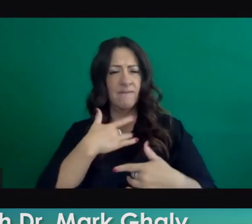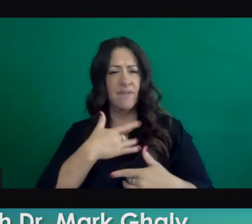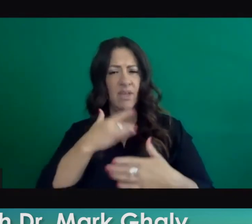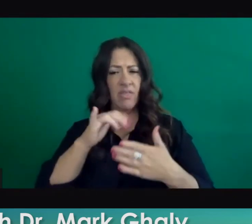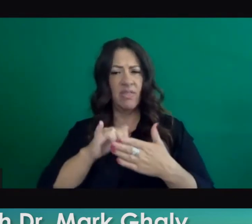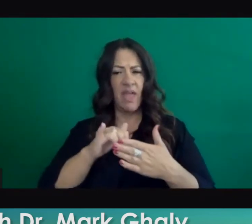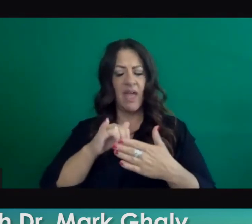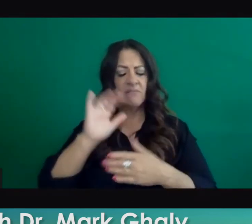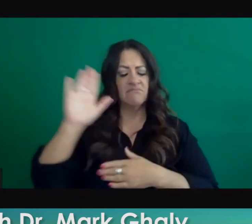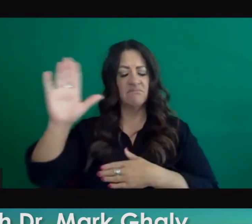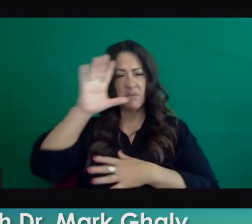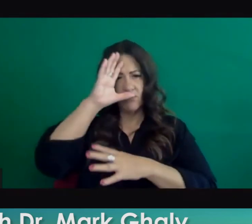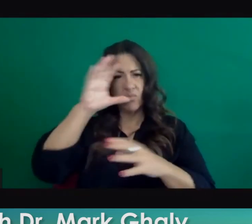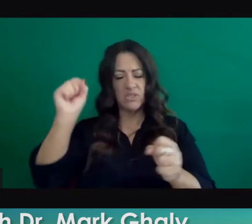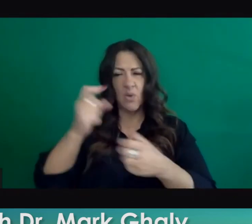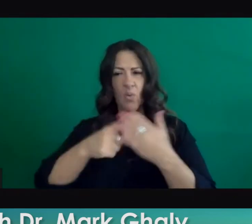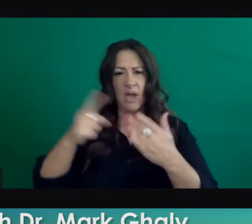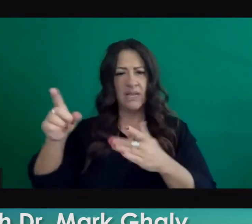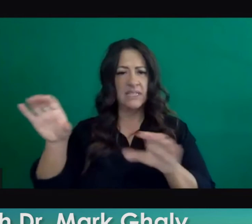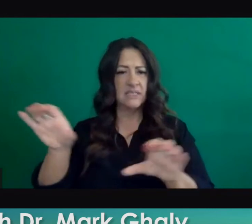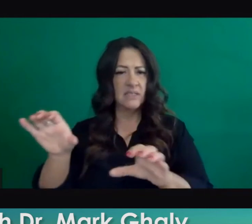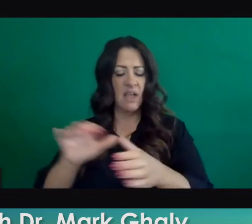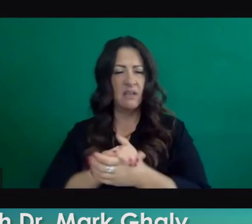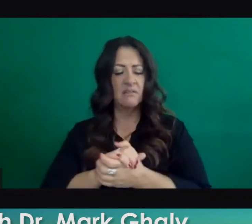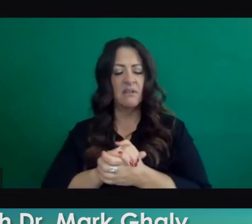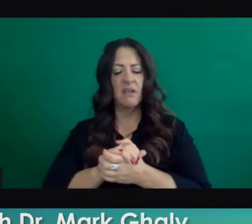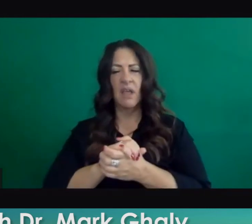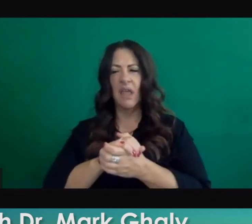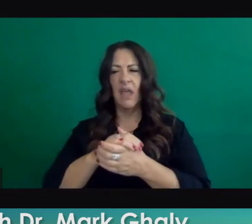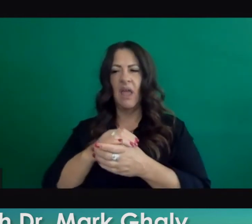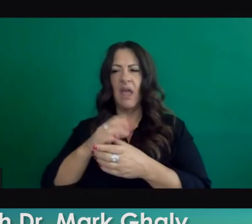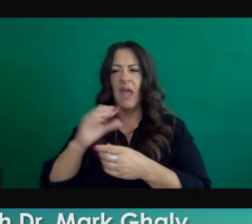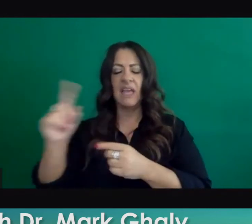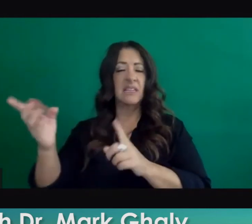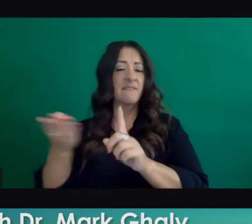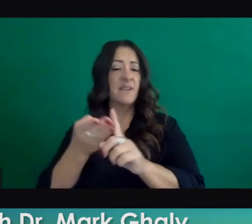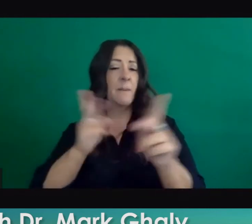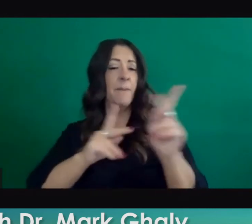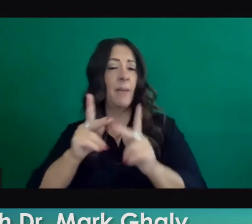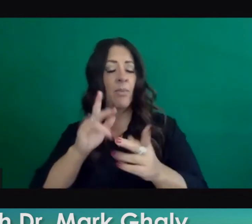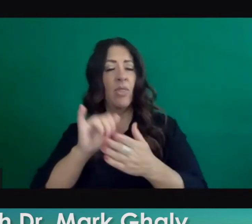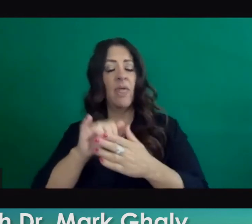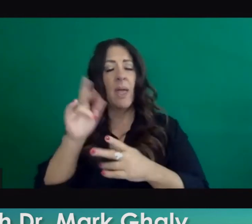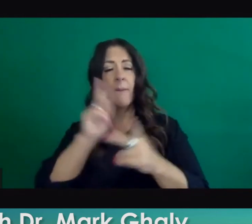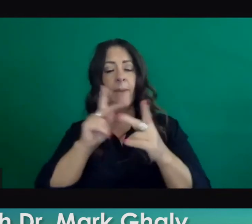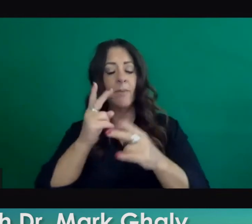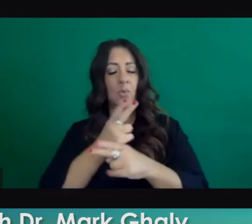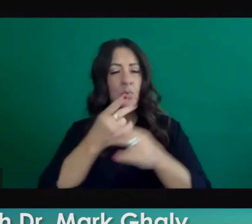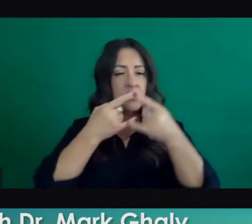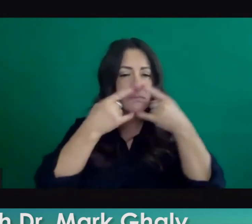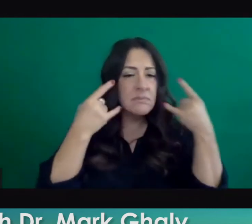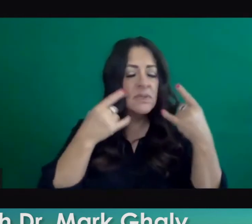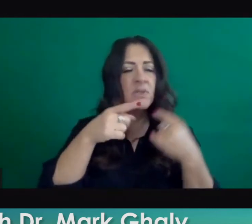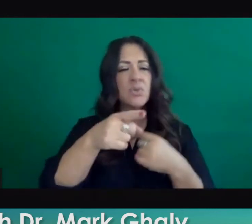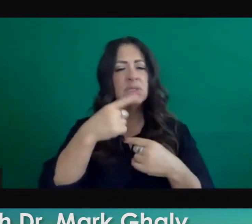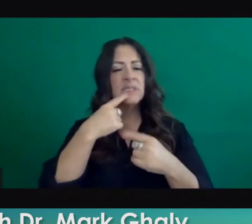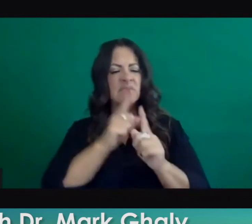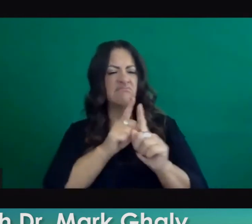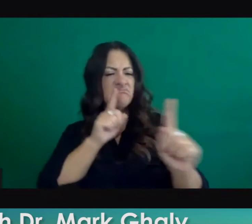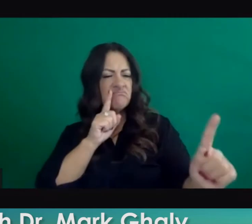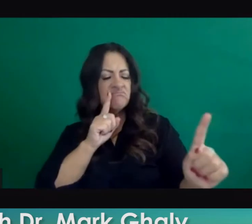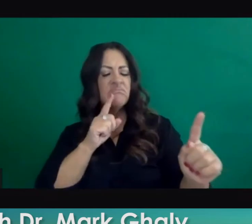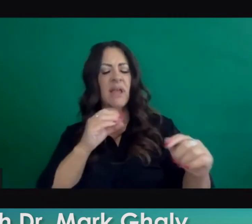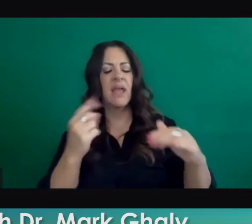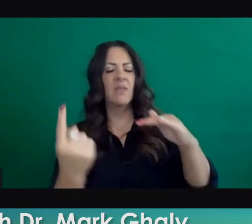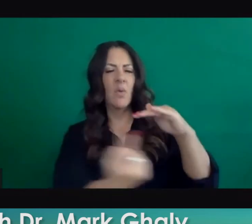his circle might affect, your efforts to convince people of the importance of wearing face coverings, isolating, quarantine, and the like? Thank you.